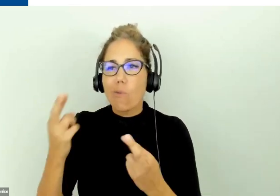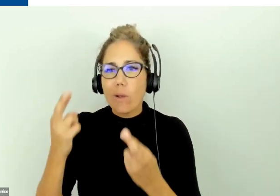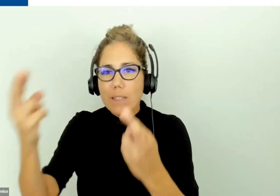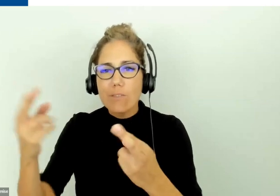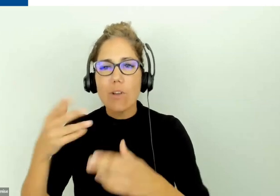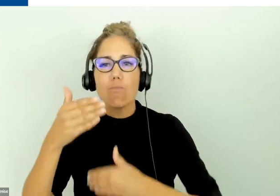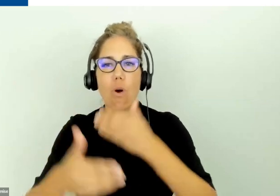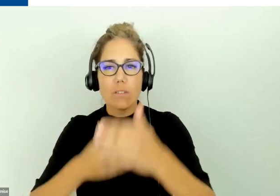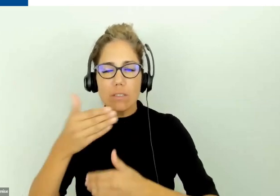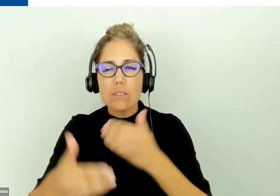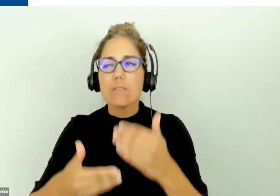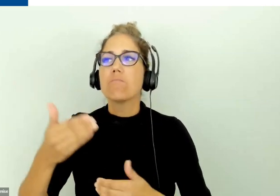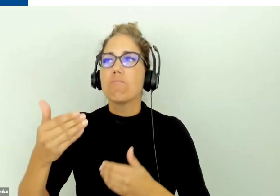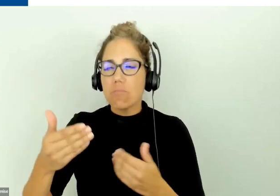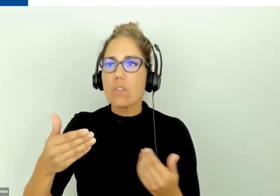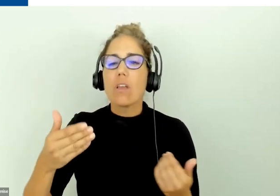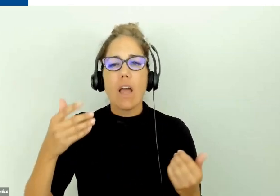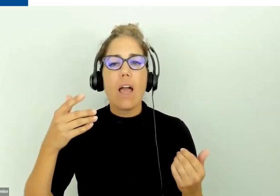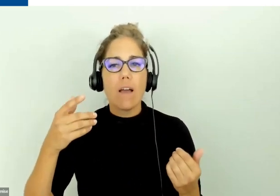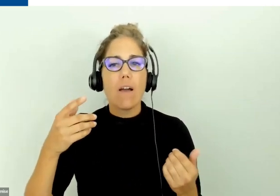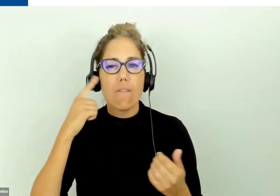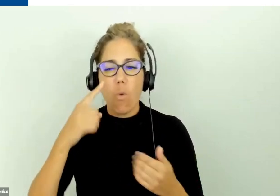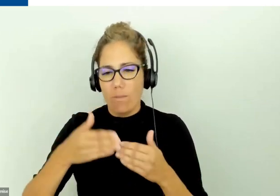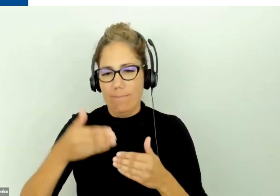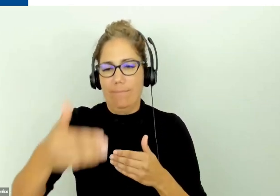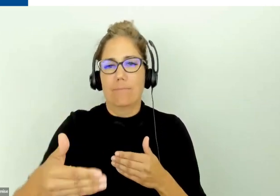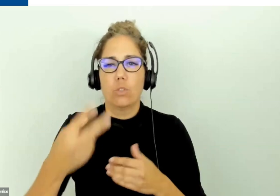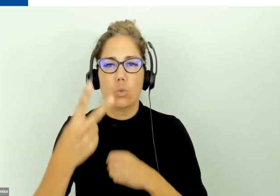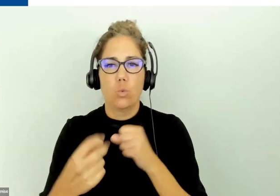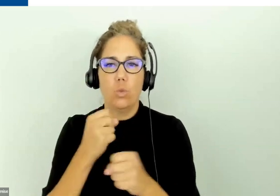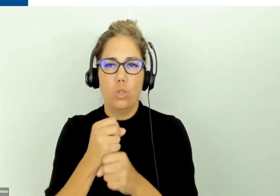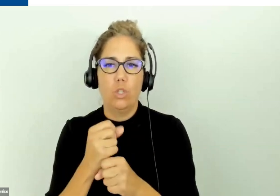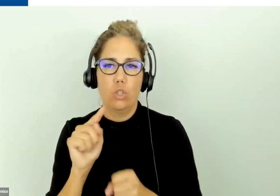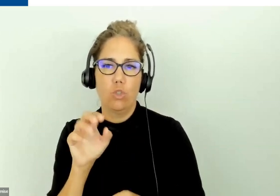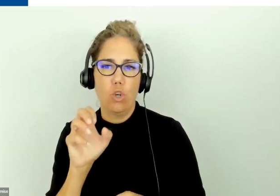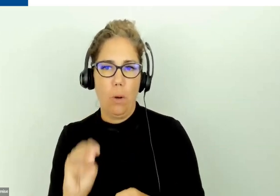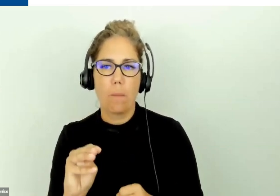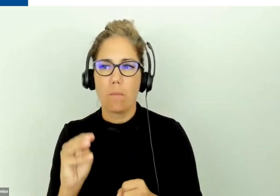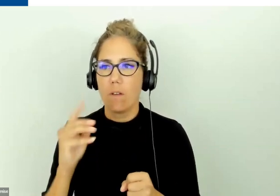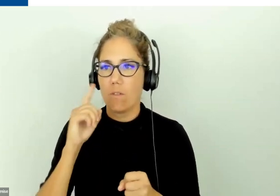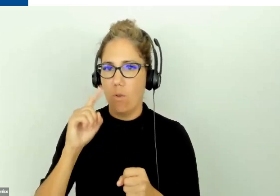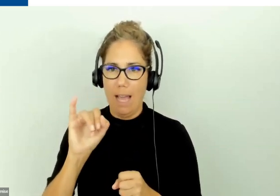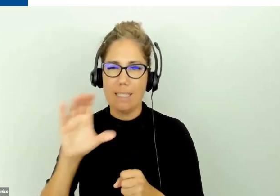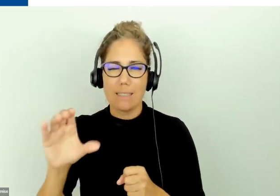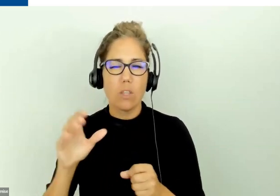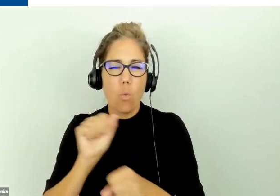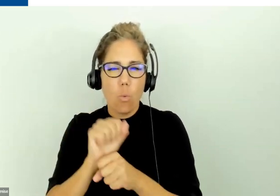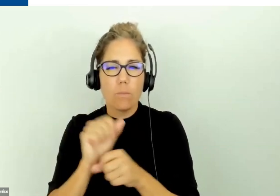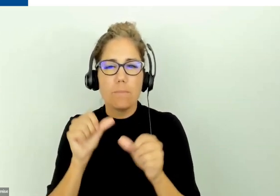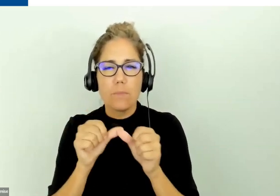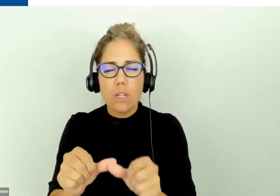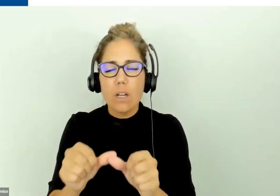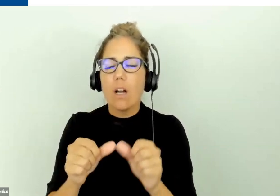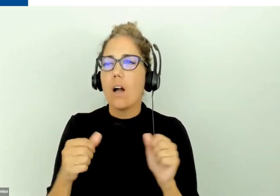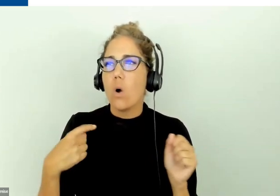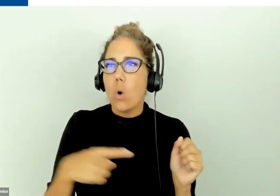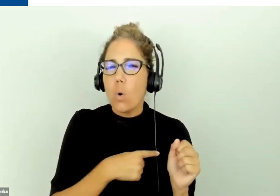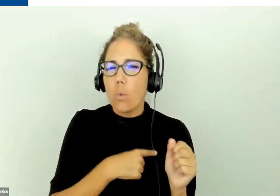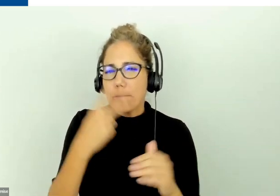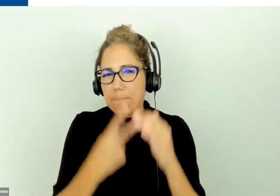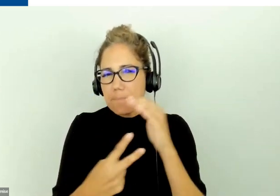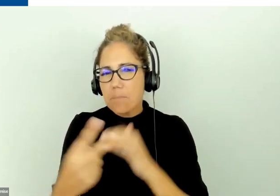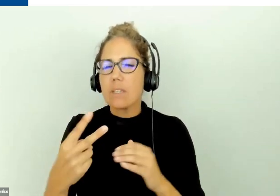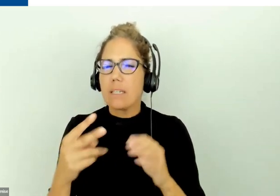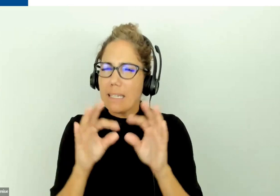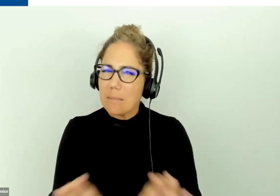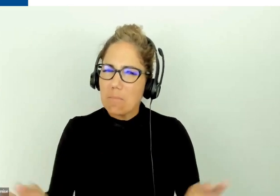to report in future 2-year terms of the ICC. So the work will continue. We anticipate that this will be an important mechanism for